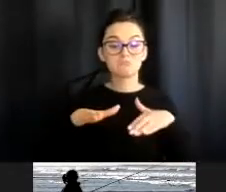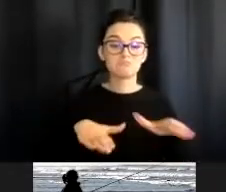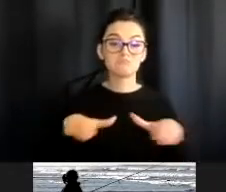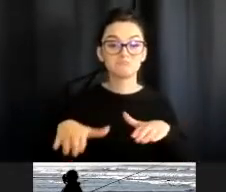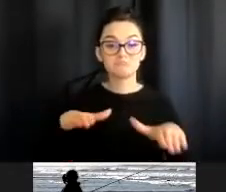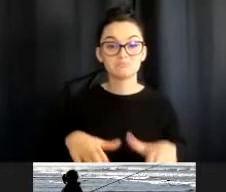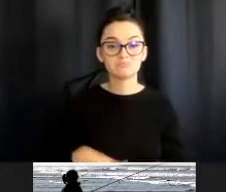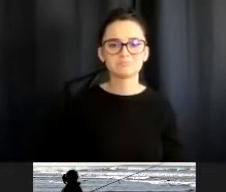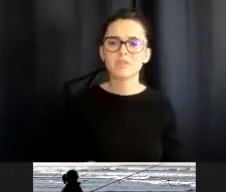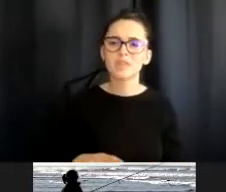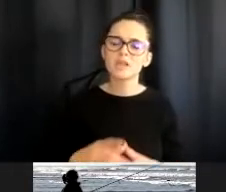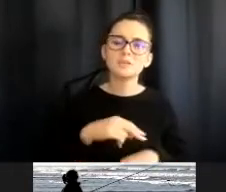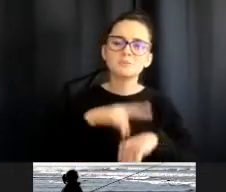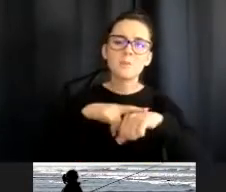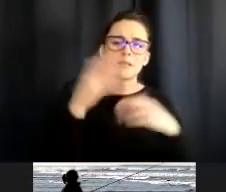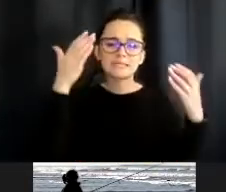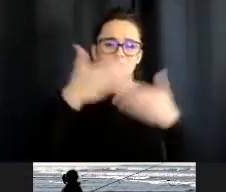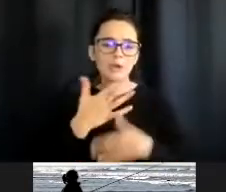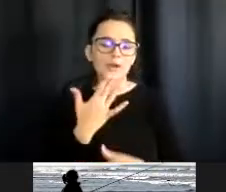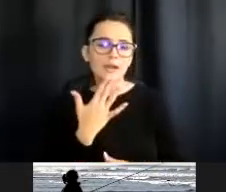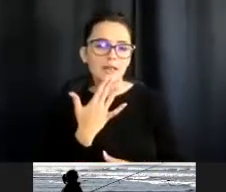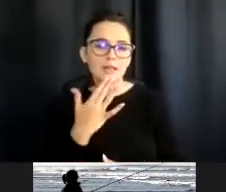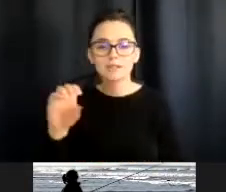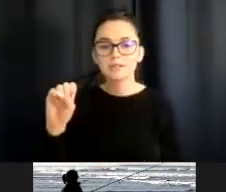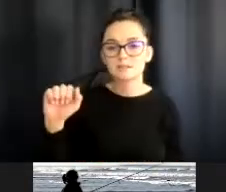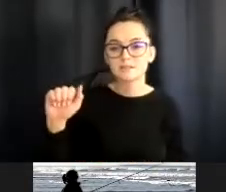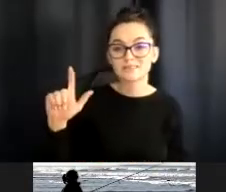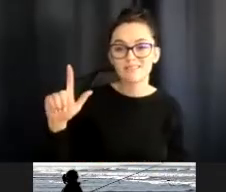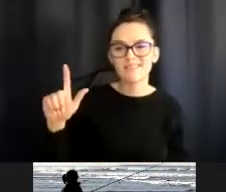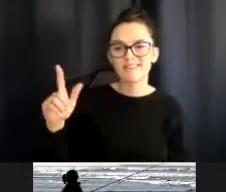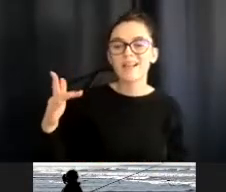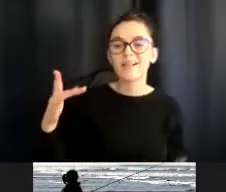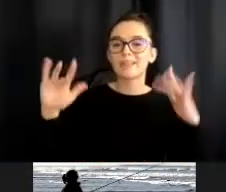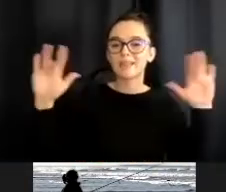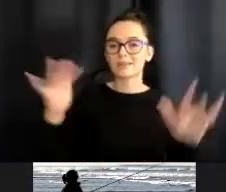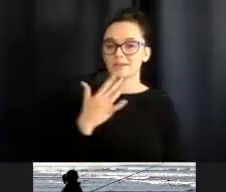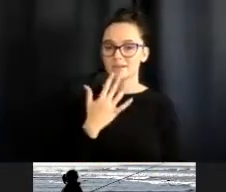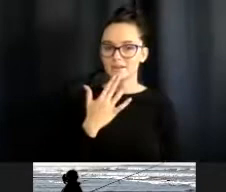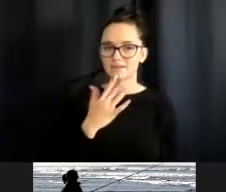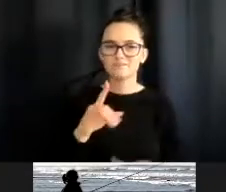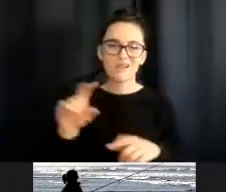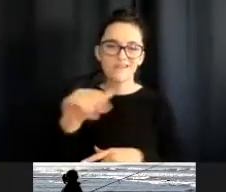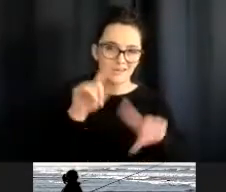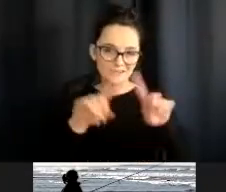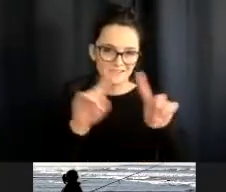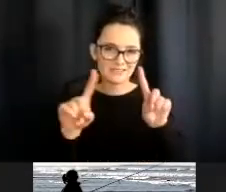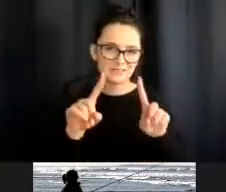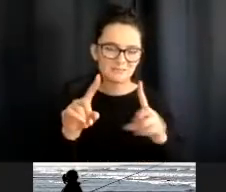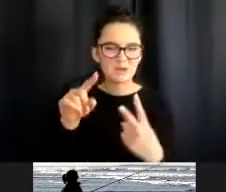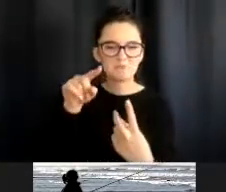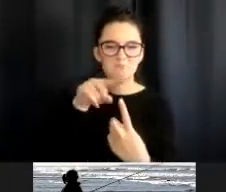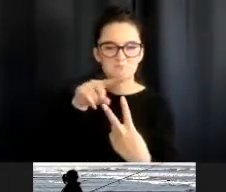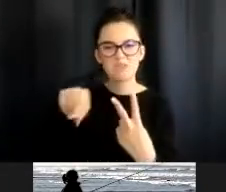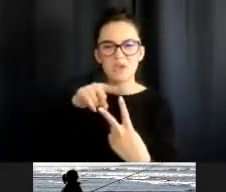typically darker in color, whereas seals are lighter in color. And there's other differences, but those are the main ones. But today, we're gonna